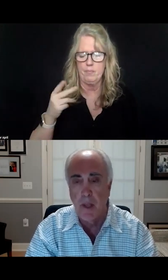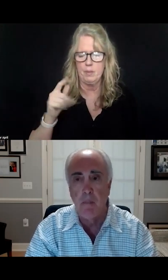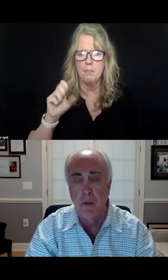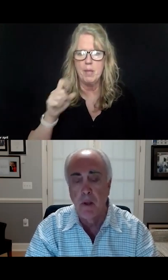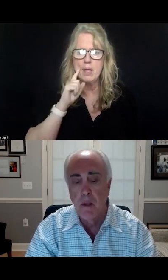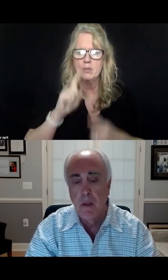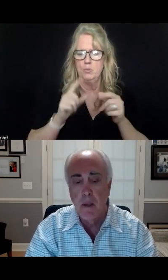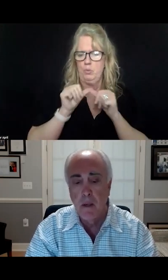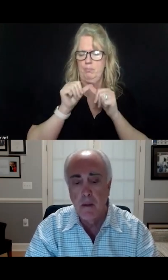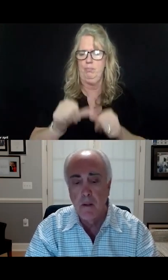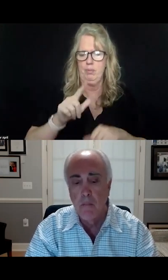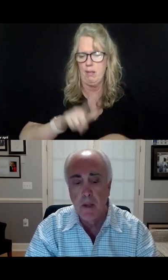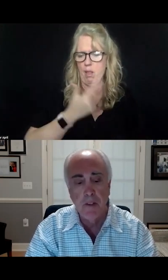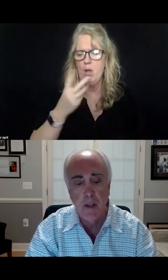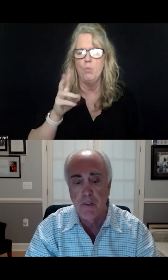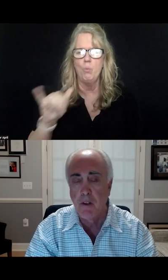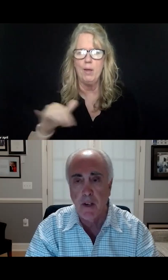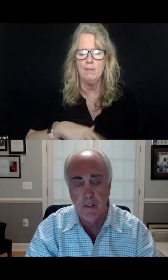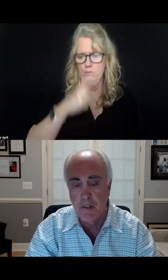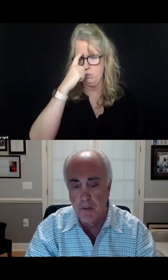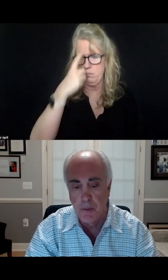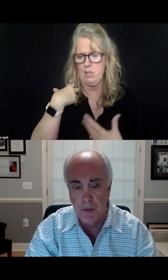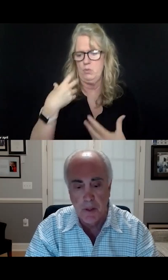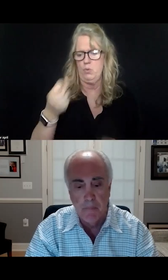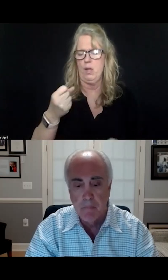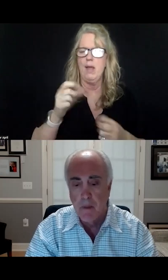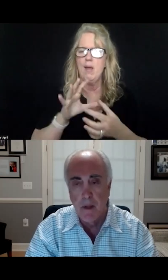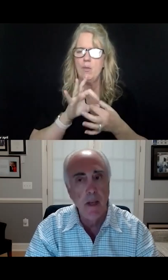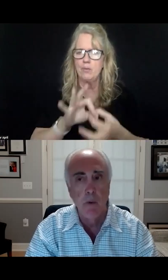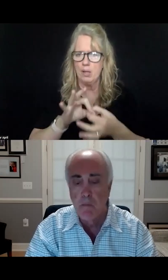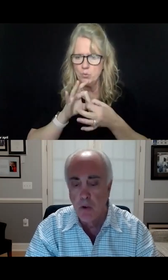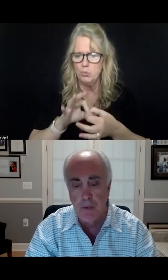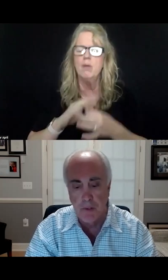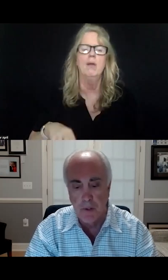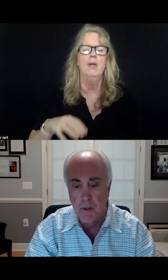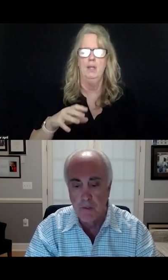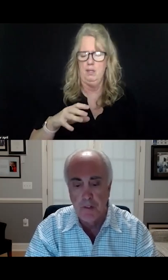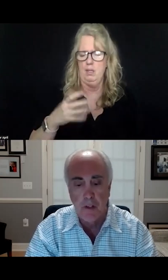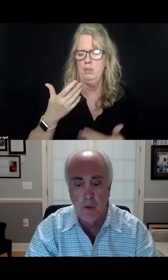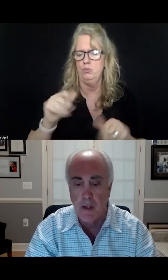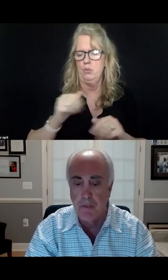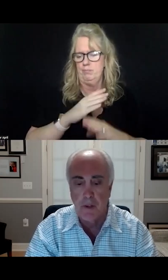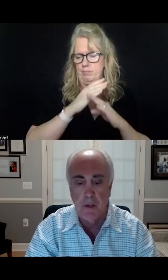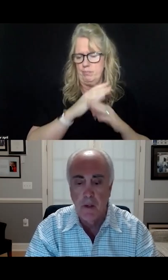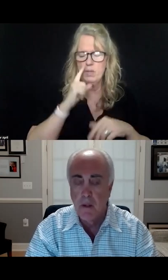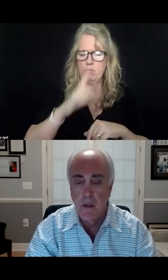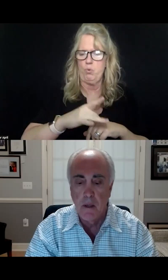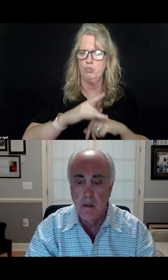to enable, mental health care continuity and removing,